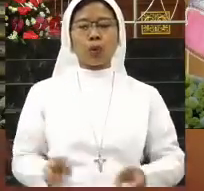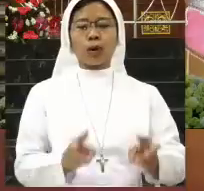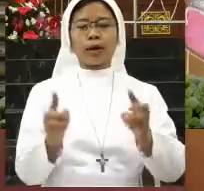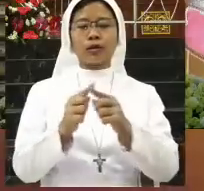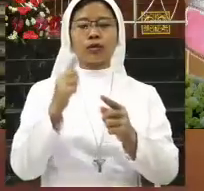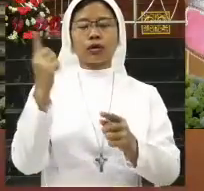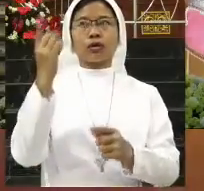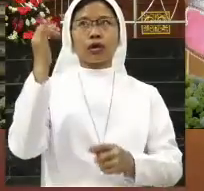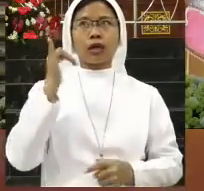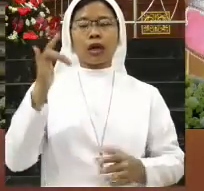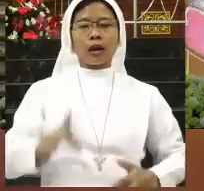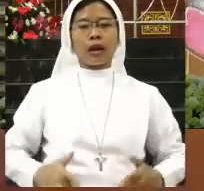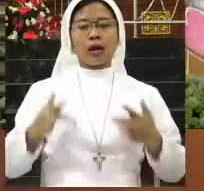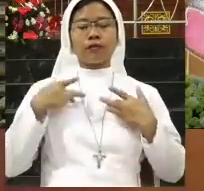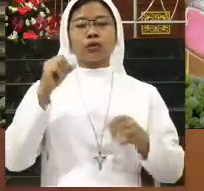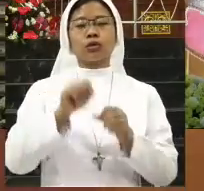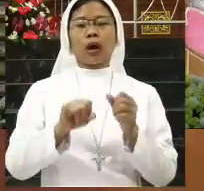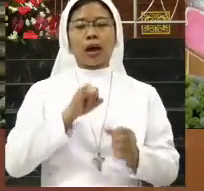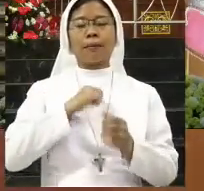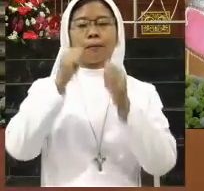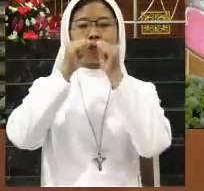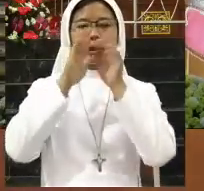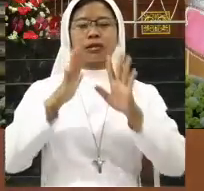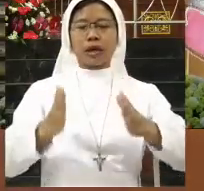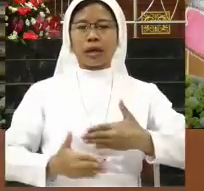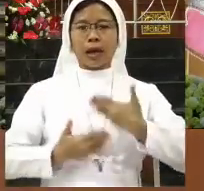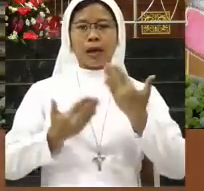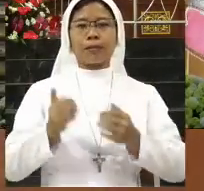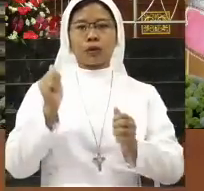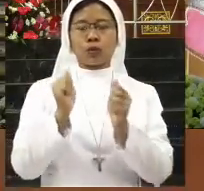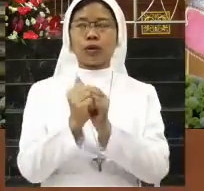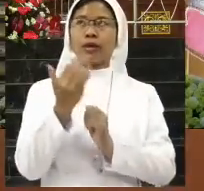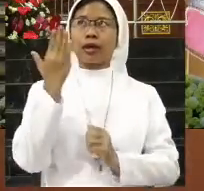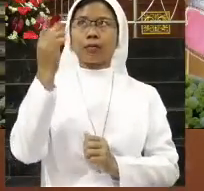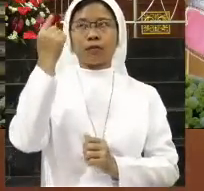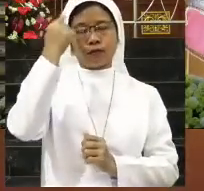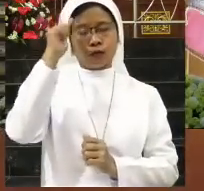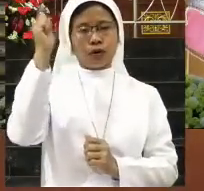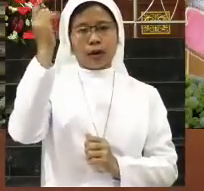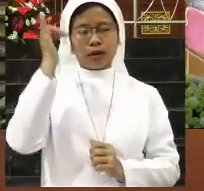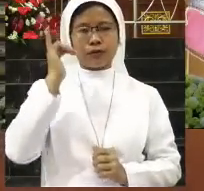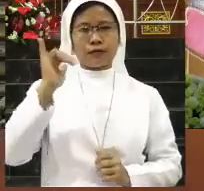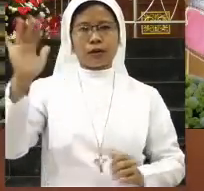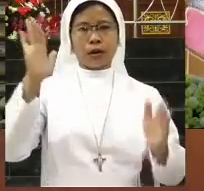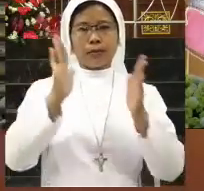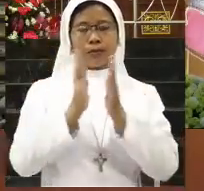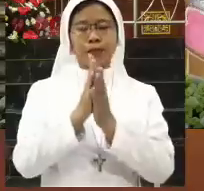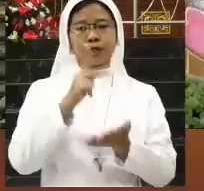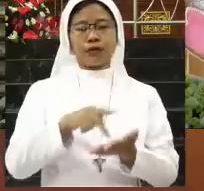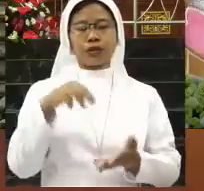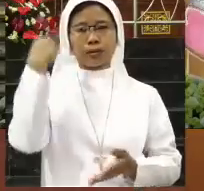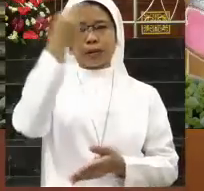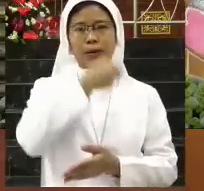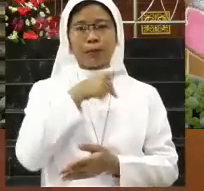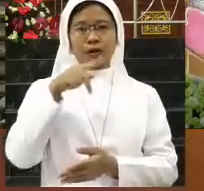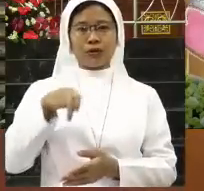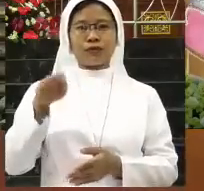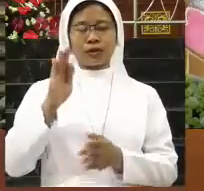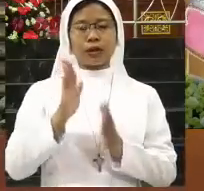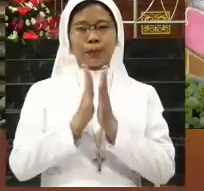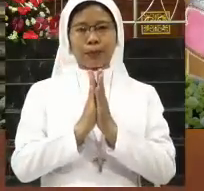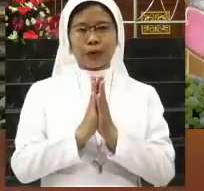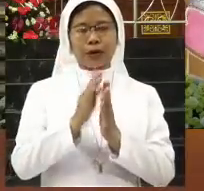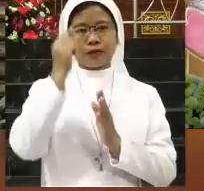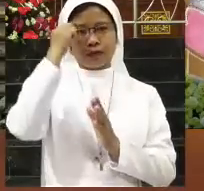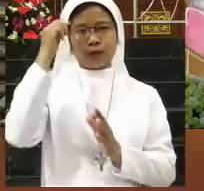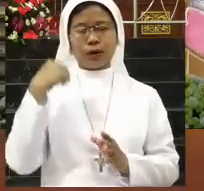eternity, where I may bless and enjoy Him forever. Amen. Virgin of Peñafrancia, pray